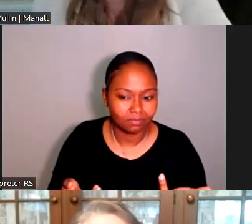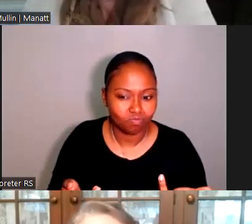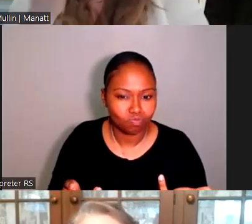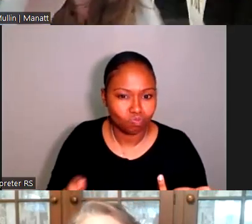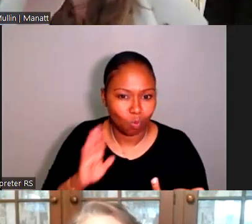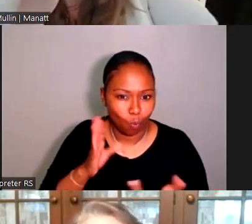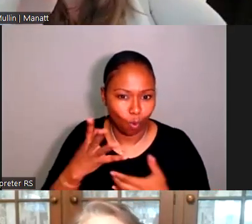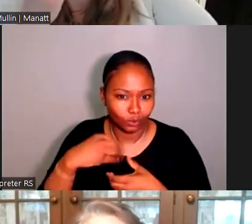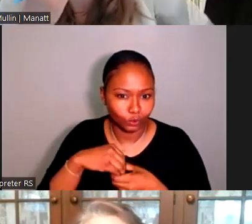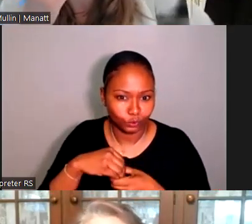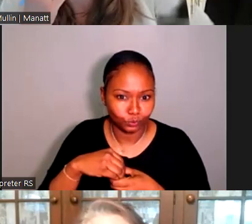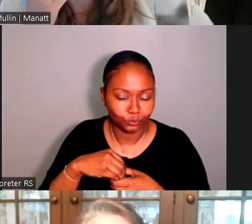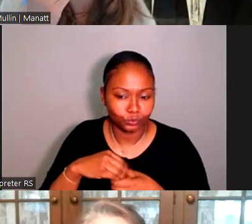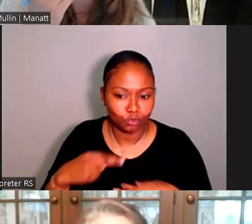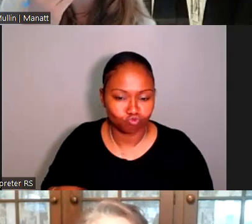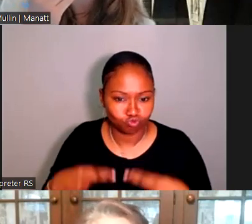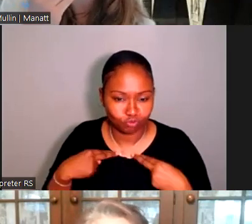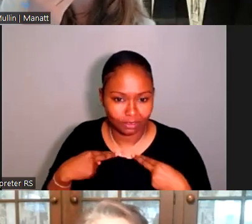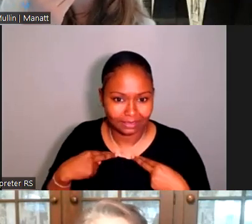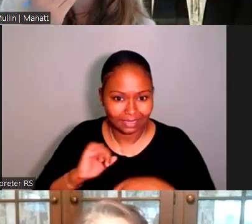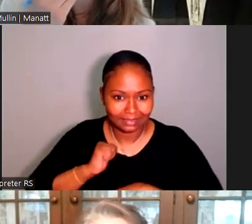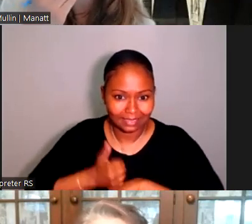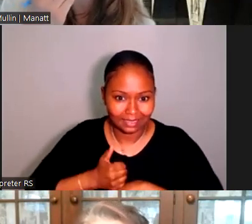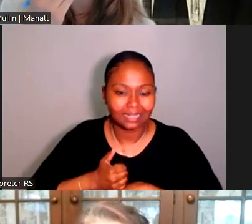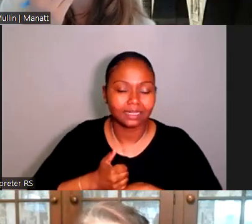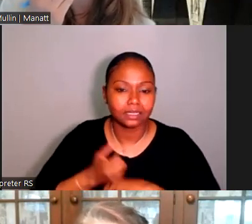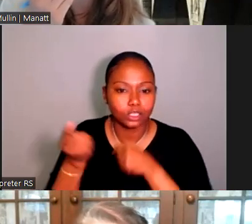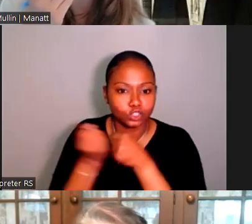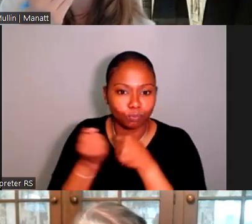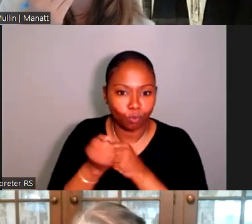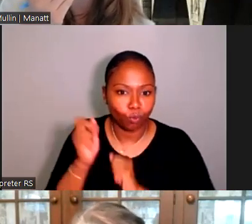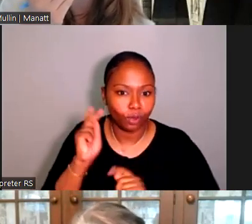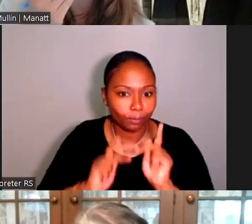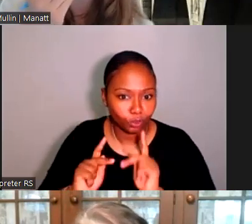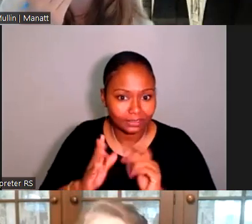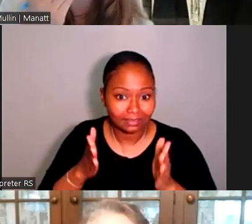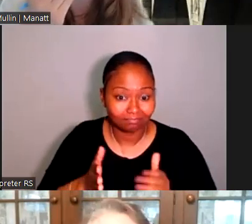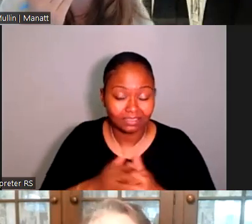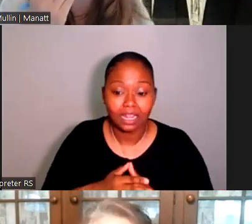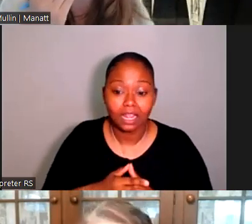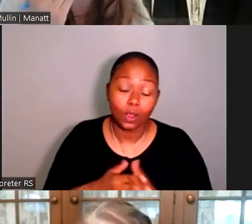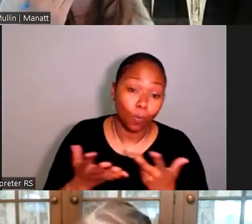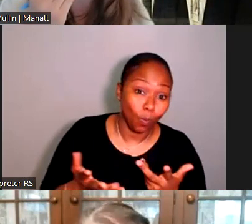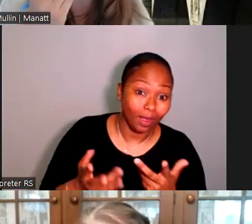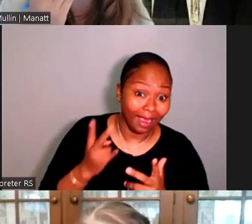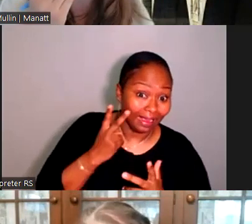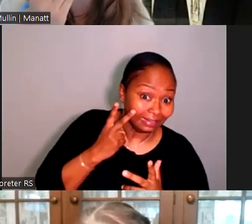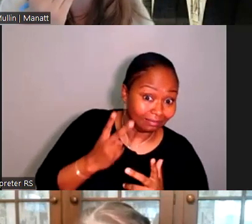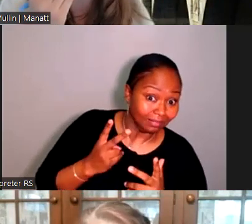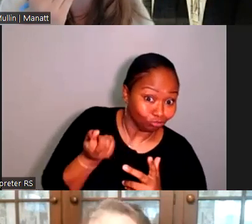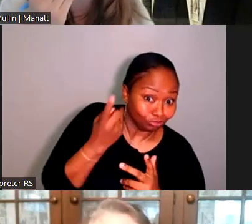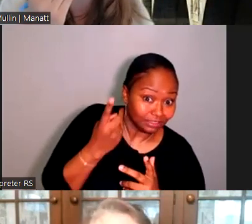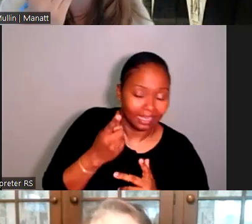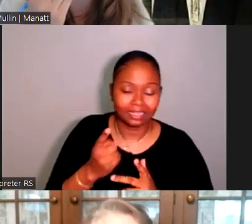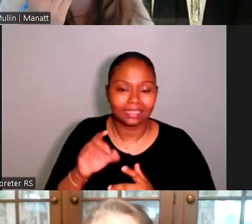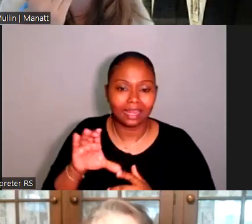include resident designated support persons at any time. So what I'm getting from what I'm seeing in the language is the compassionate